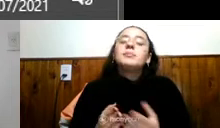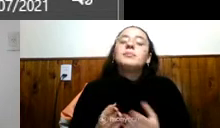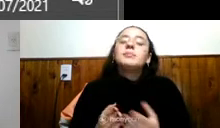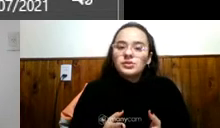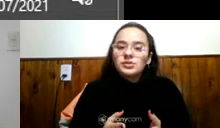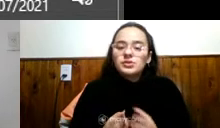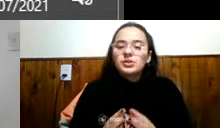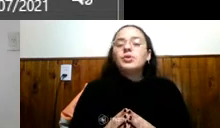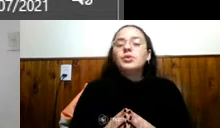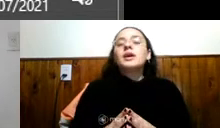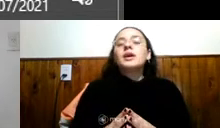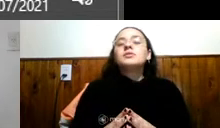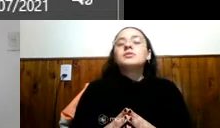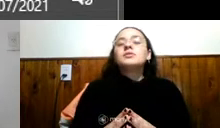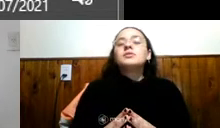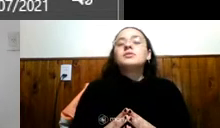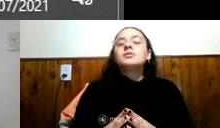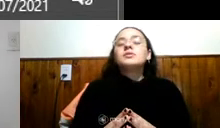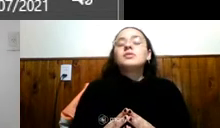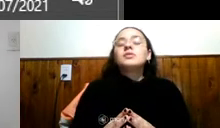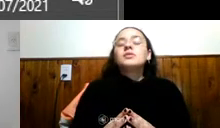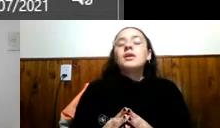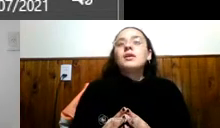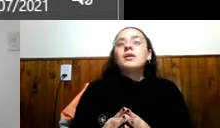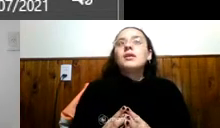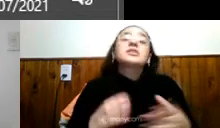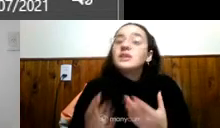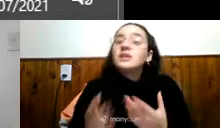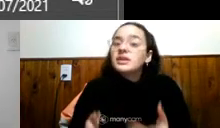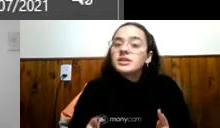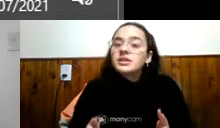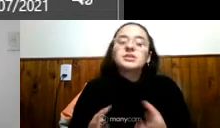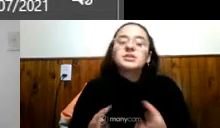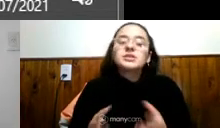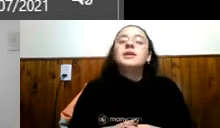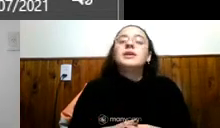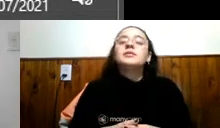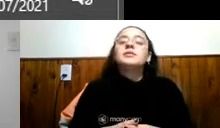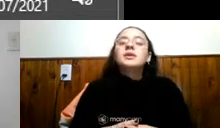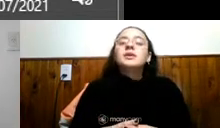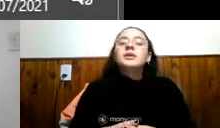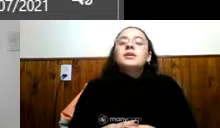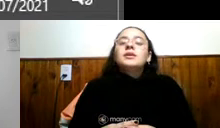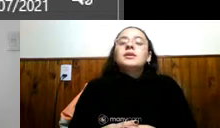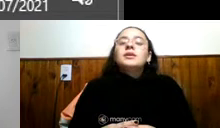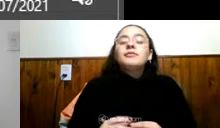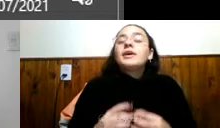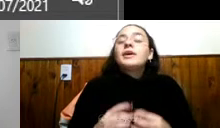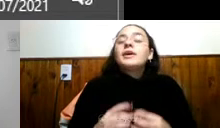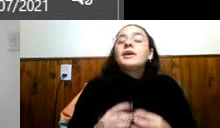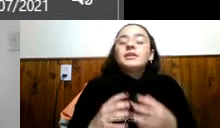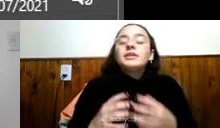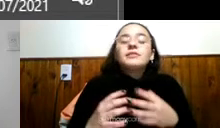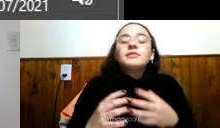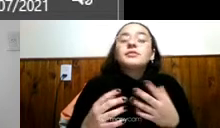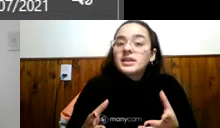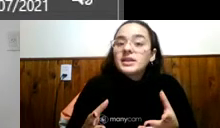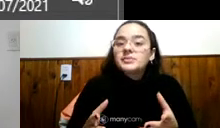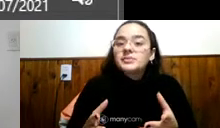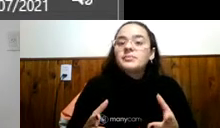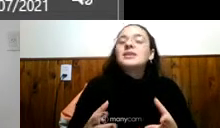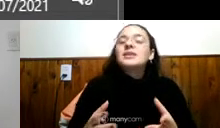pictures. You can do some research and find information, but